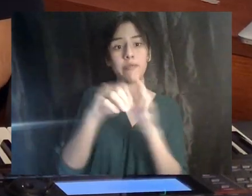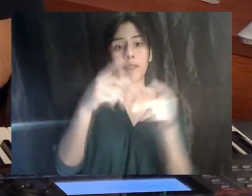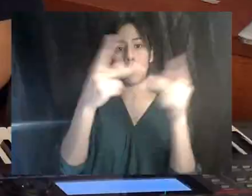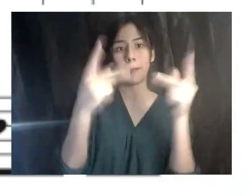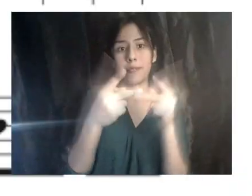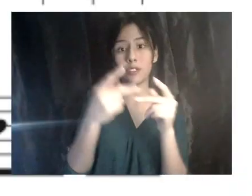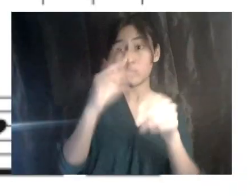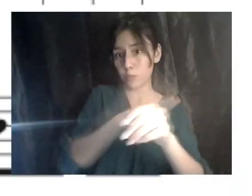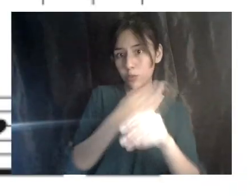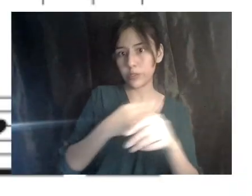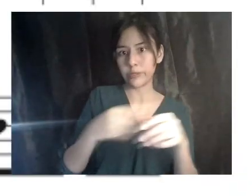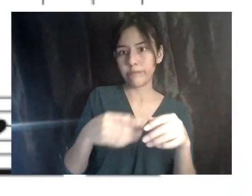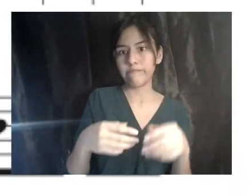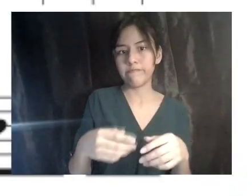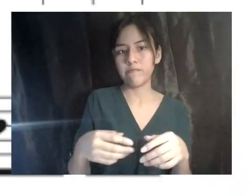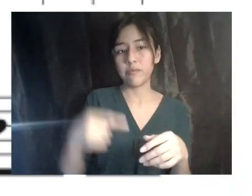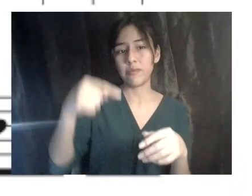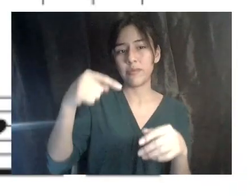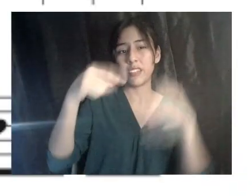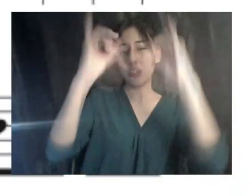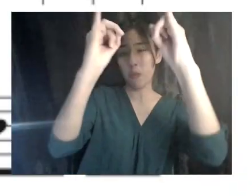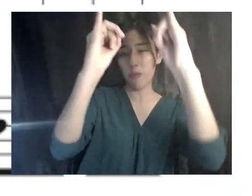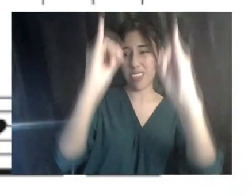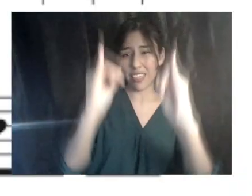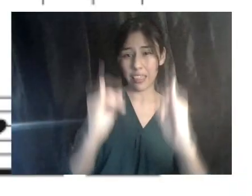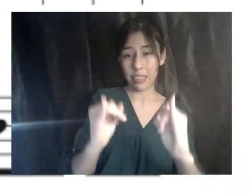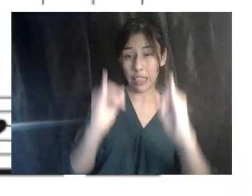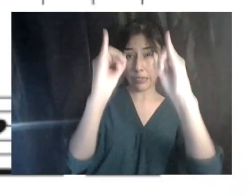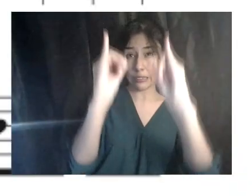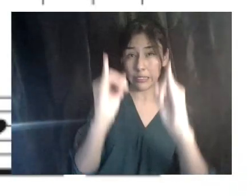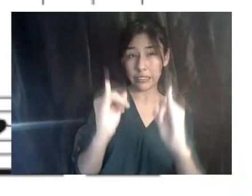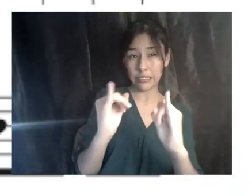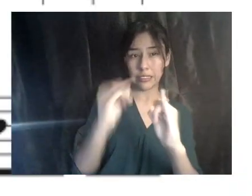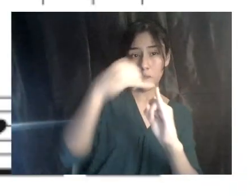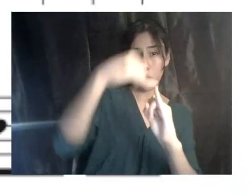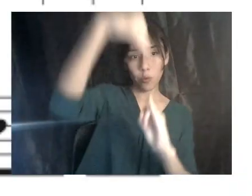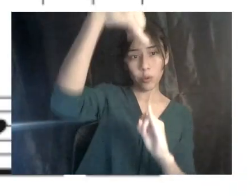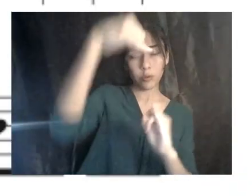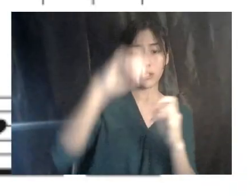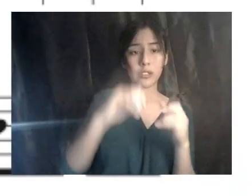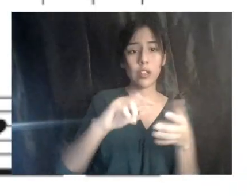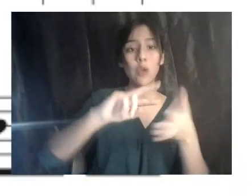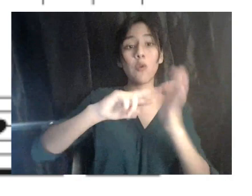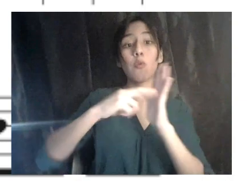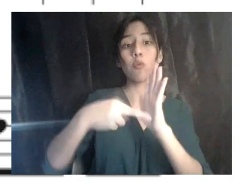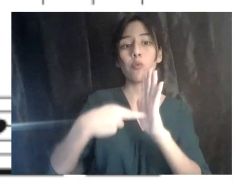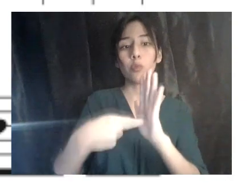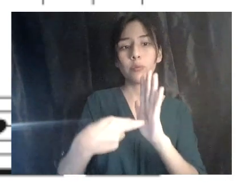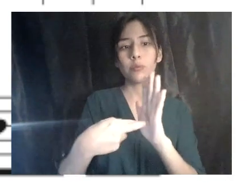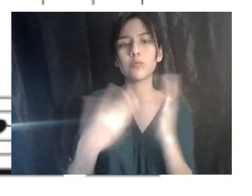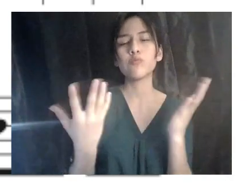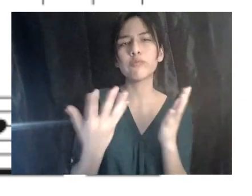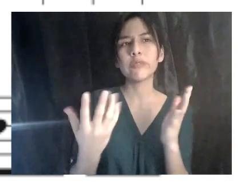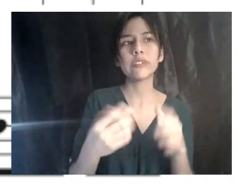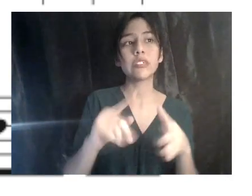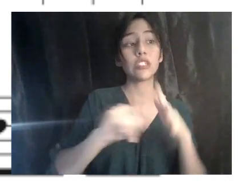on our staff. Each vertical line is the start and end of a measure.